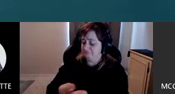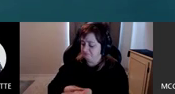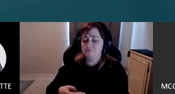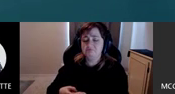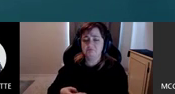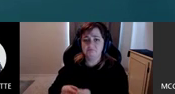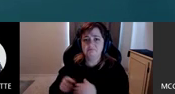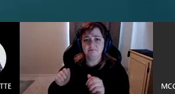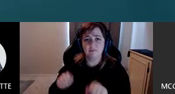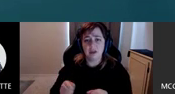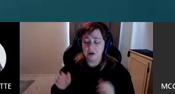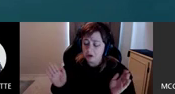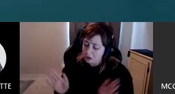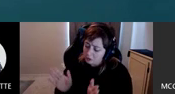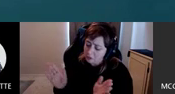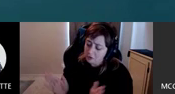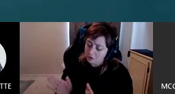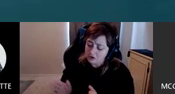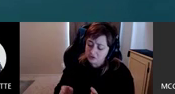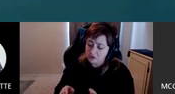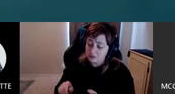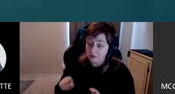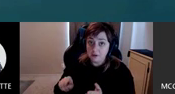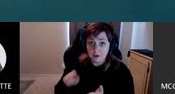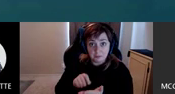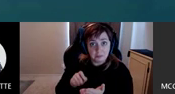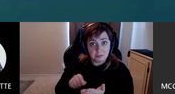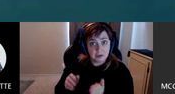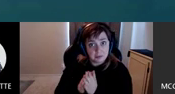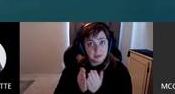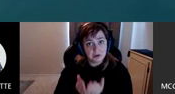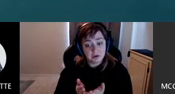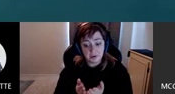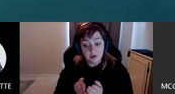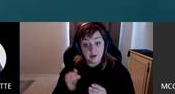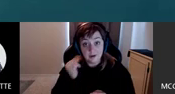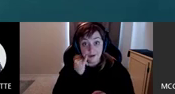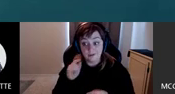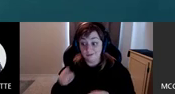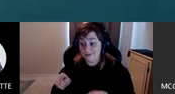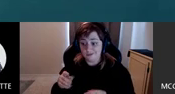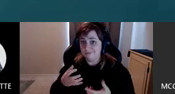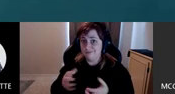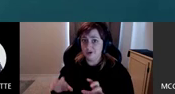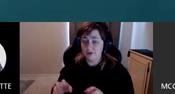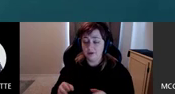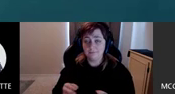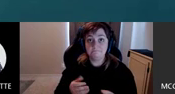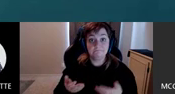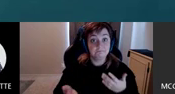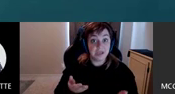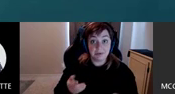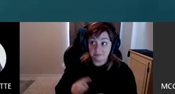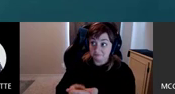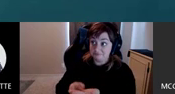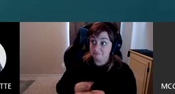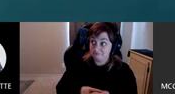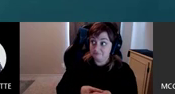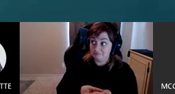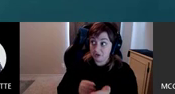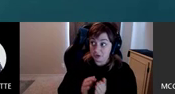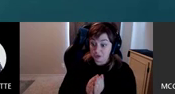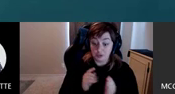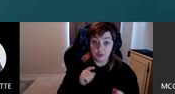If you want to encourage them to write about it, but they can't, how about you work with them in telling and sharing their story if they can't do it